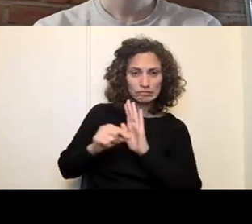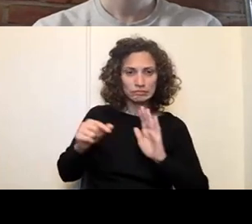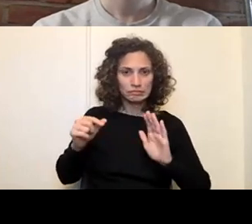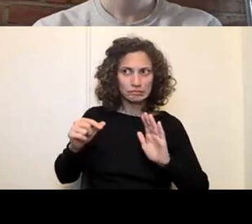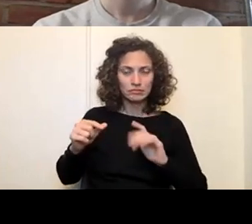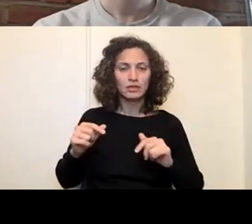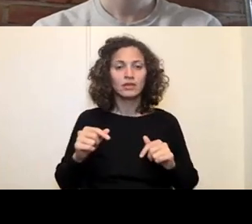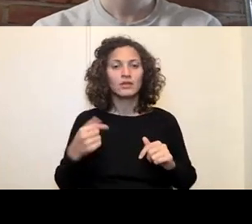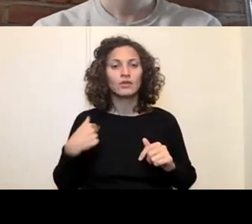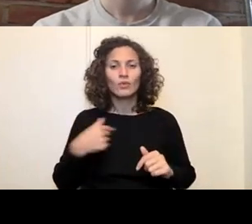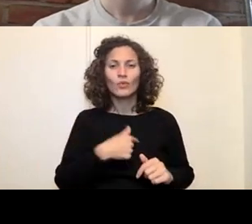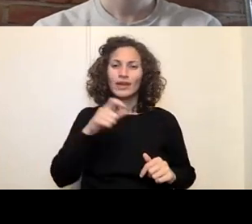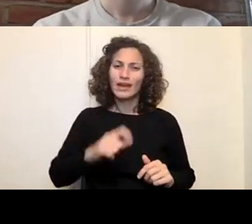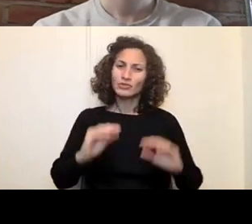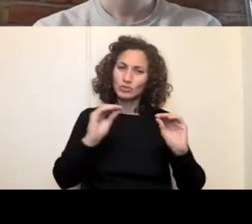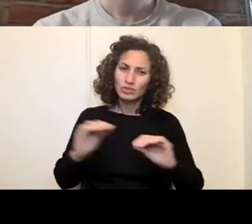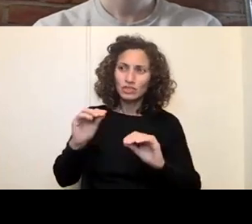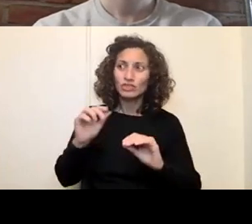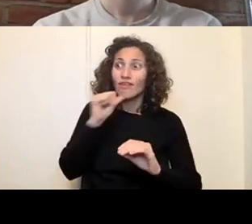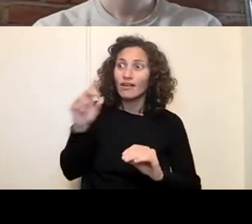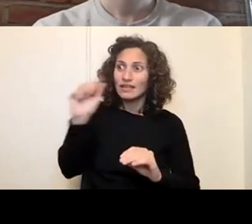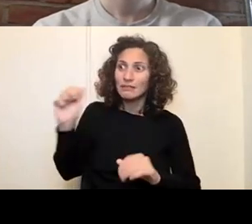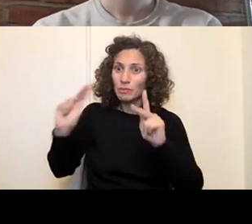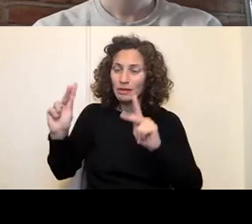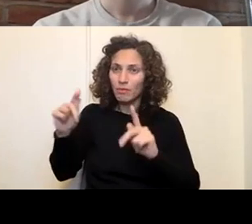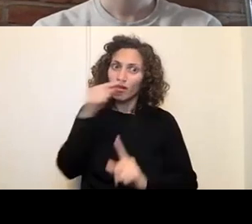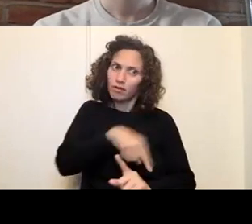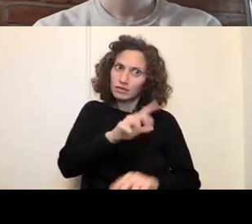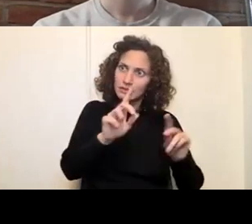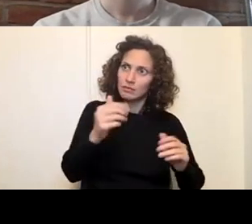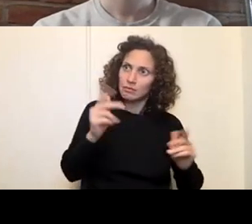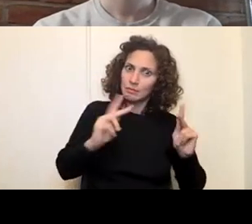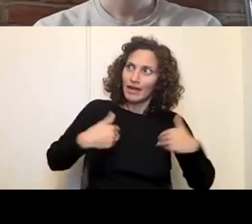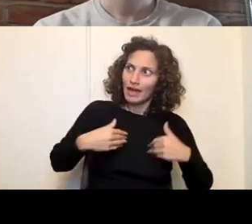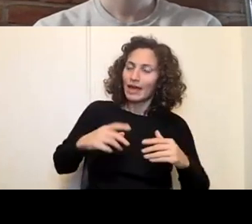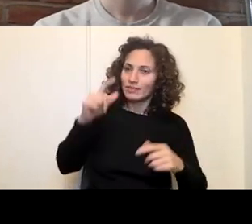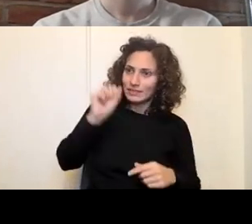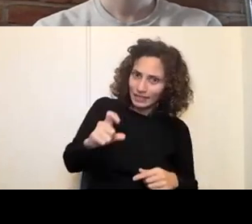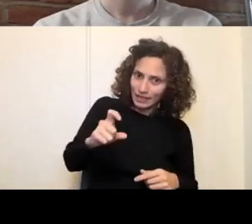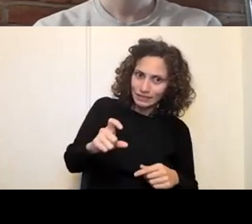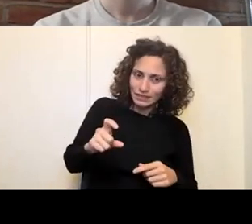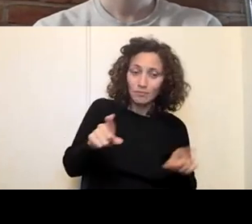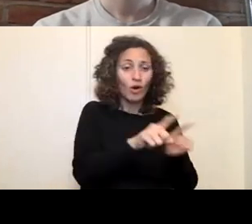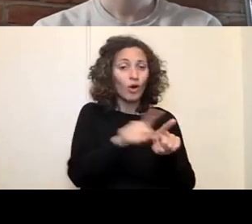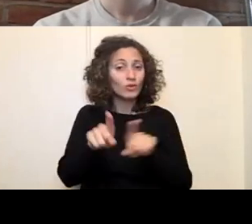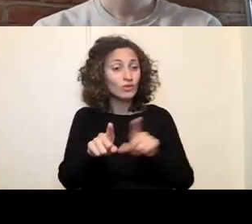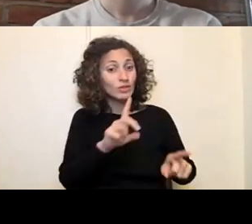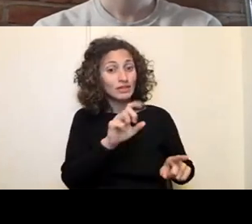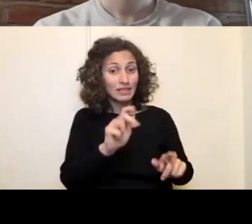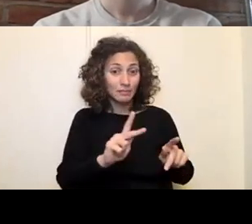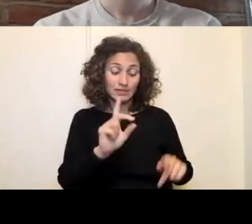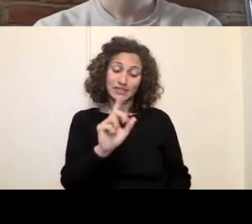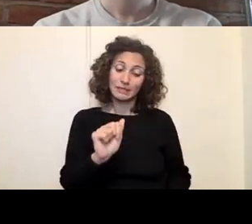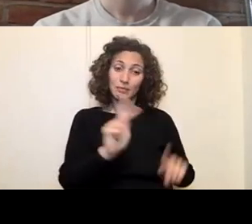teaching non-disabled people that disabled people have sex. And we also really need to be teaching disabled people about consent. With